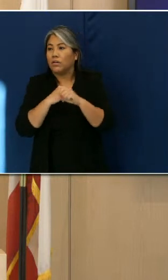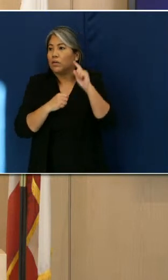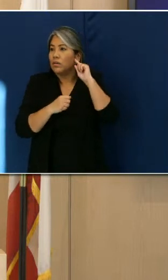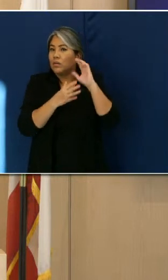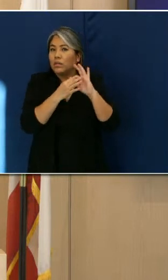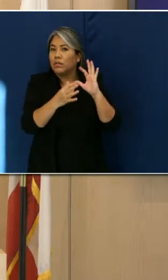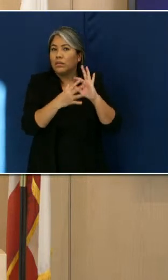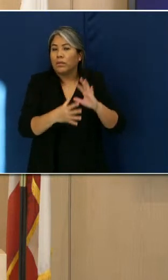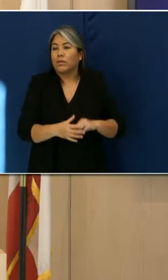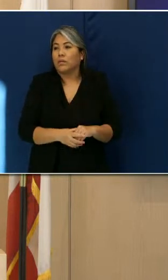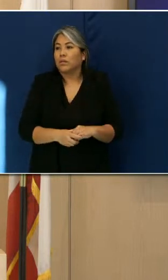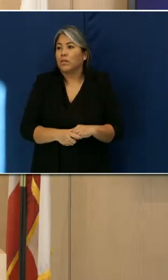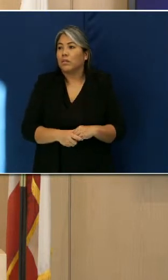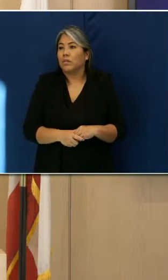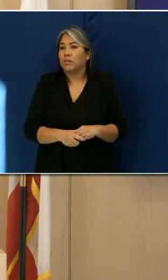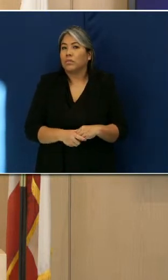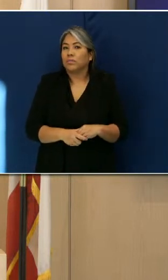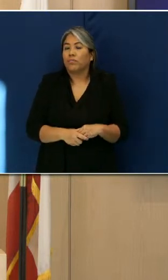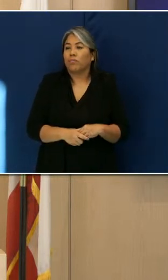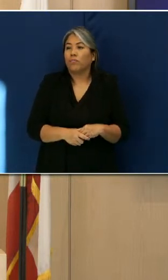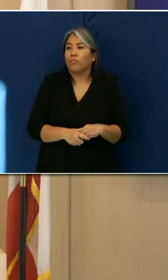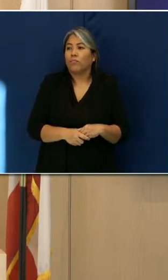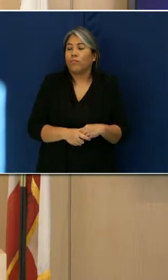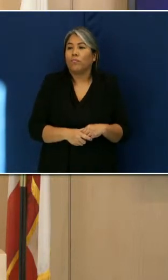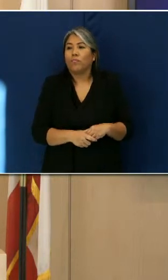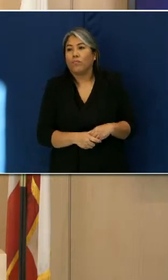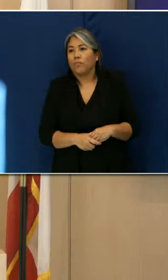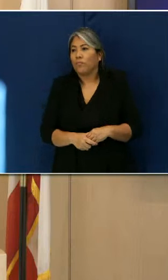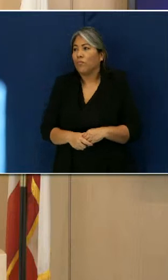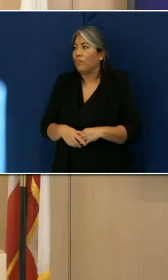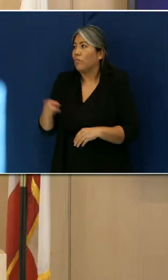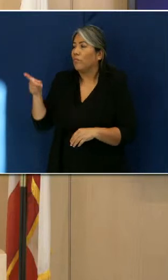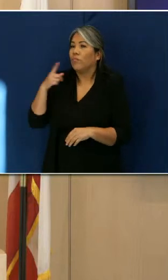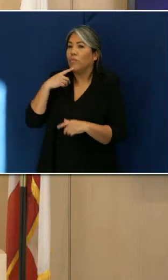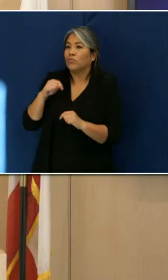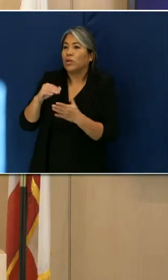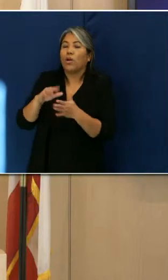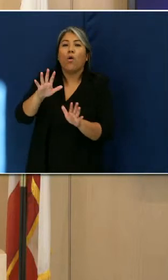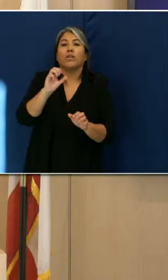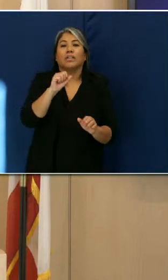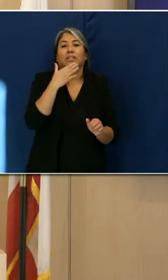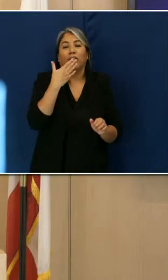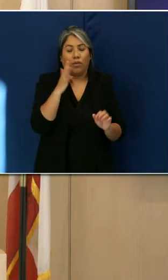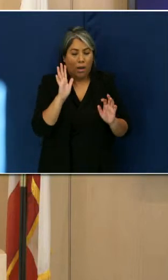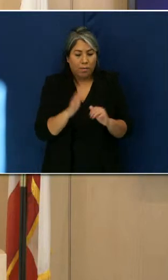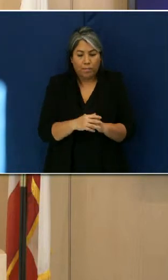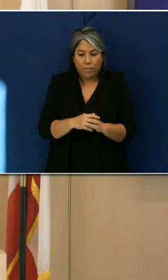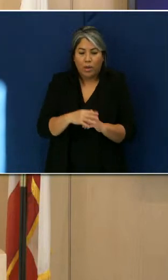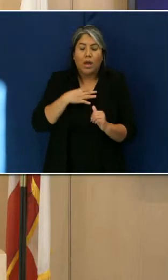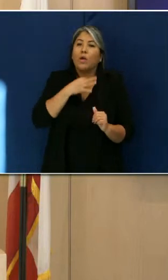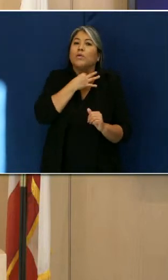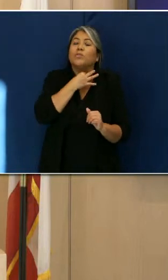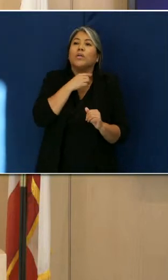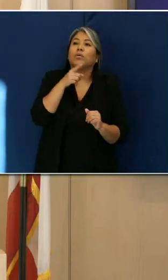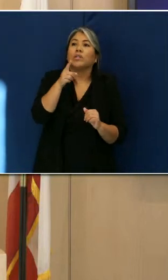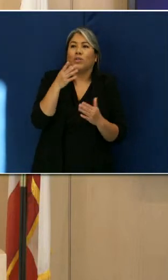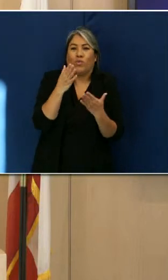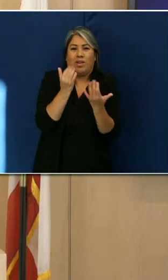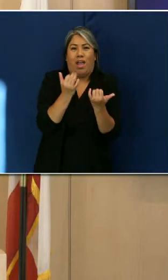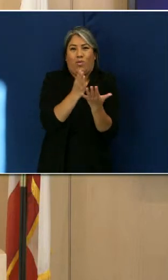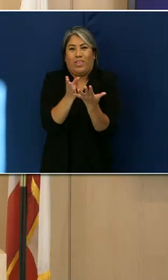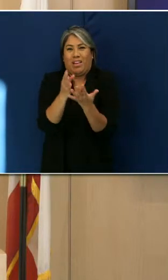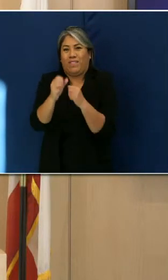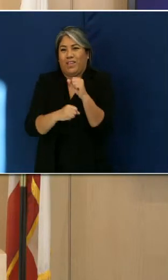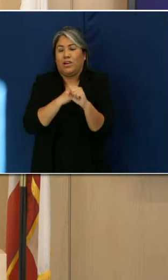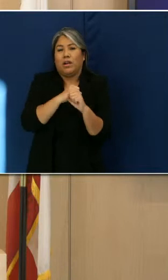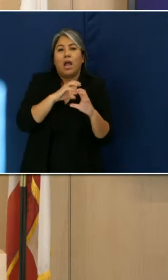Okay, Brandon, please repeat your question. You're breaking up. Try it again. Thank you. Yes. I was wondering, as we get to the end of the year, how does